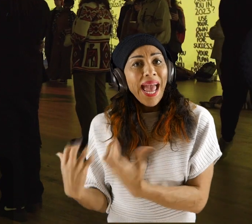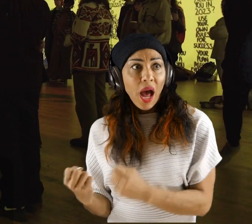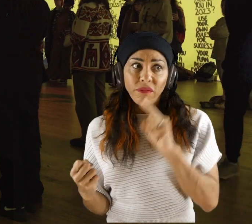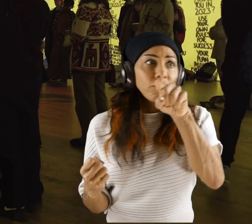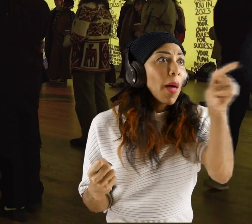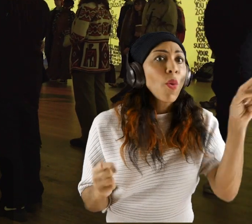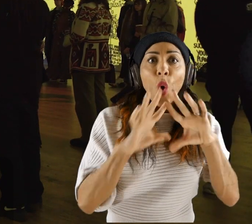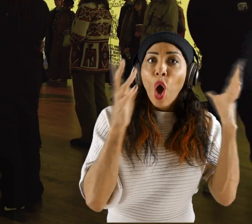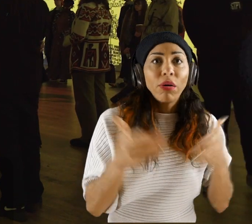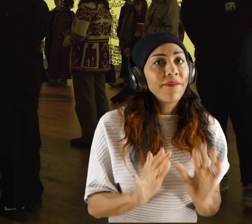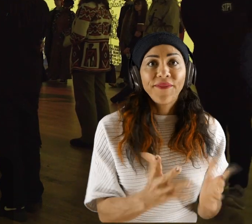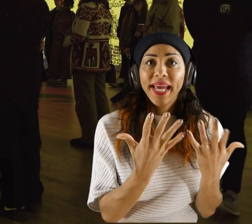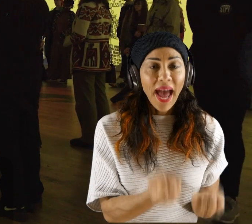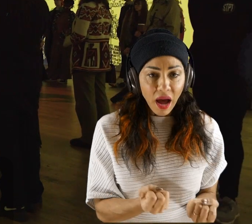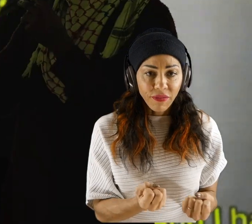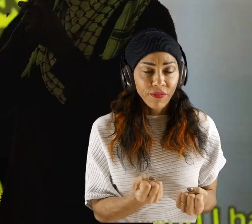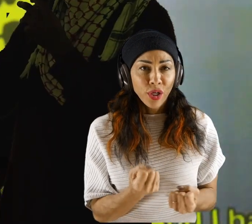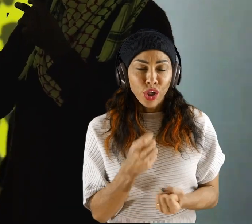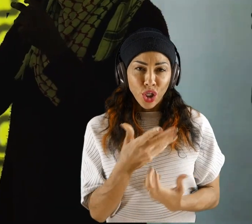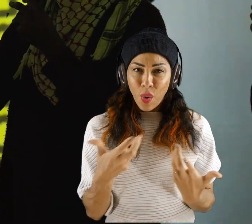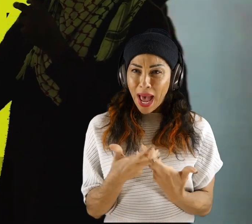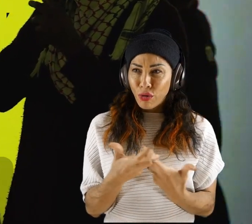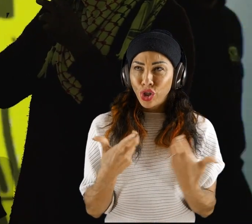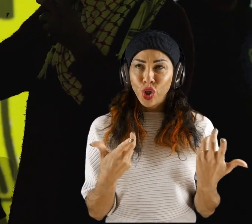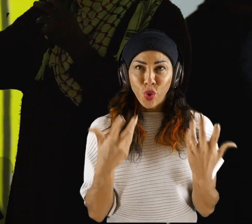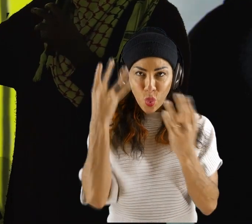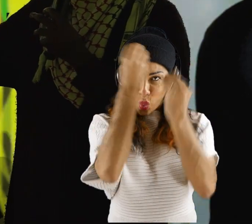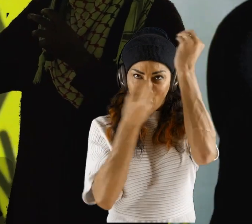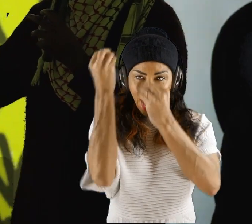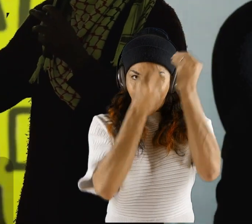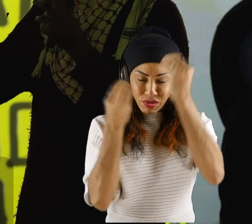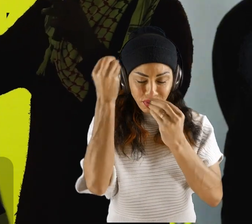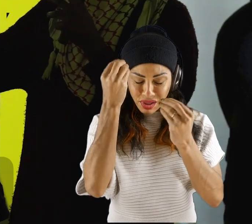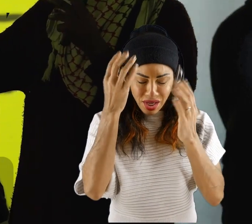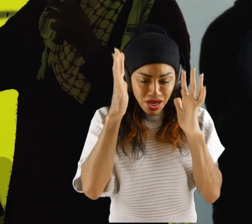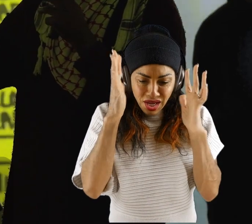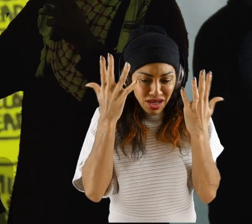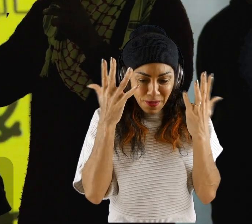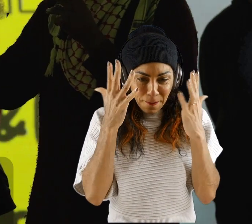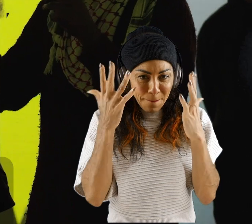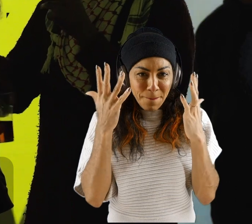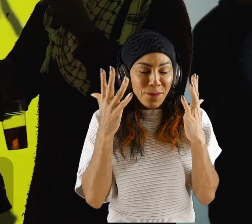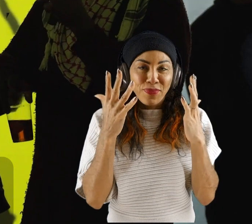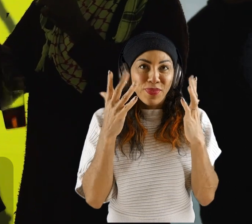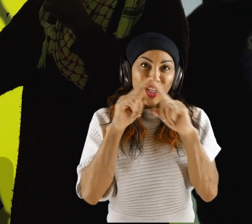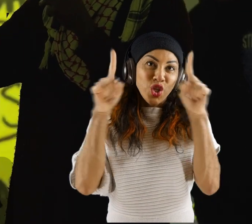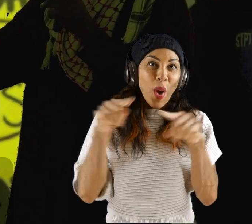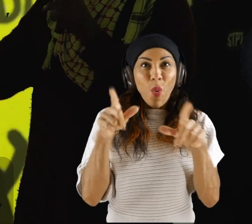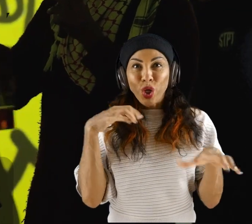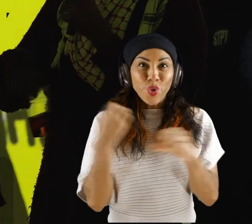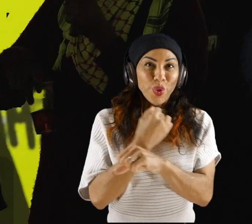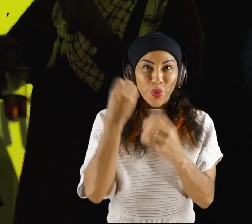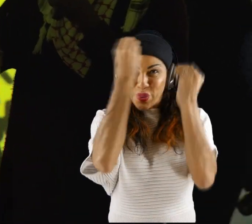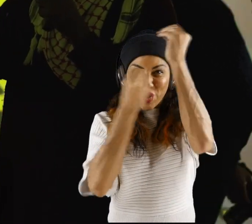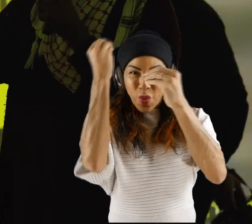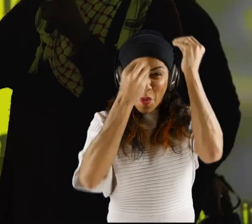ask, how do you like square what you do with like it's square what we do. No, how do you square